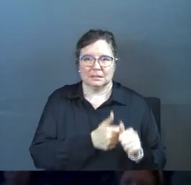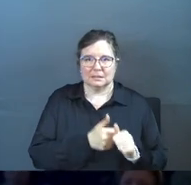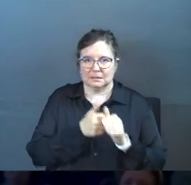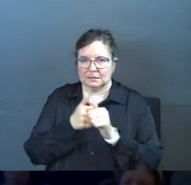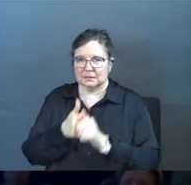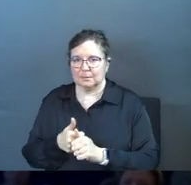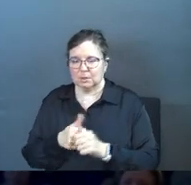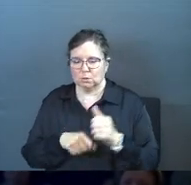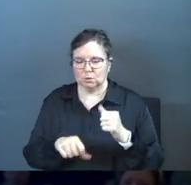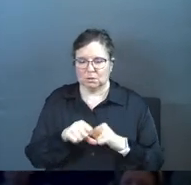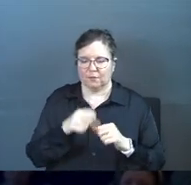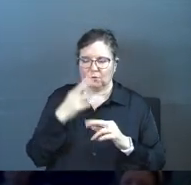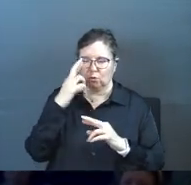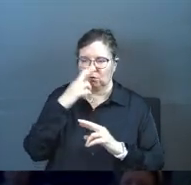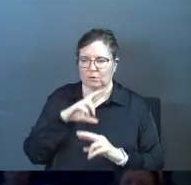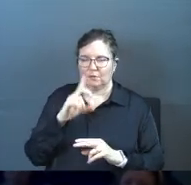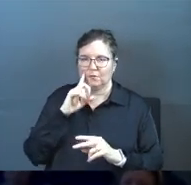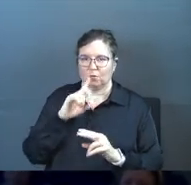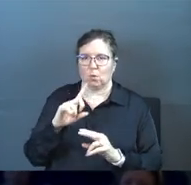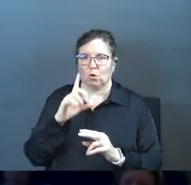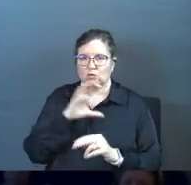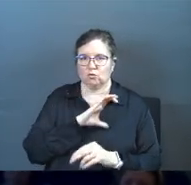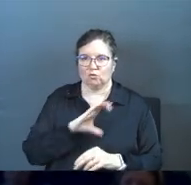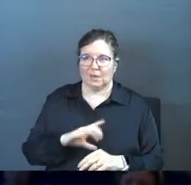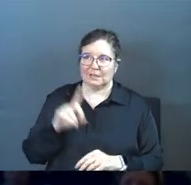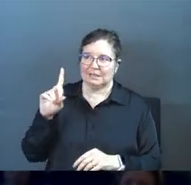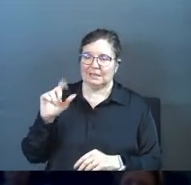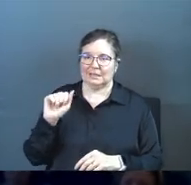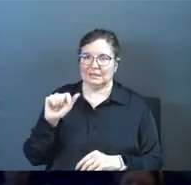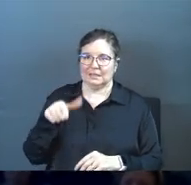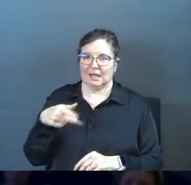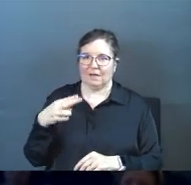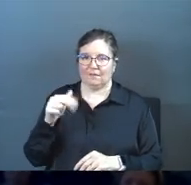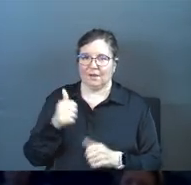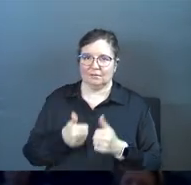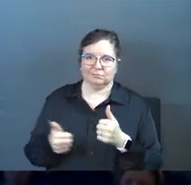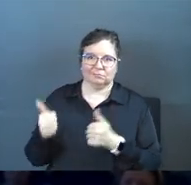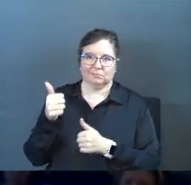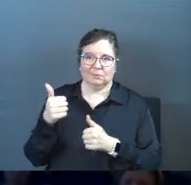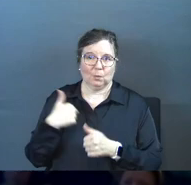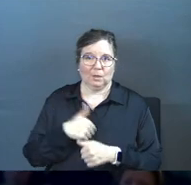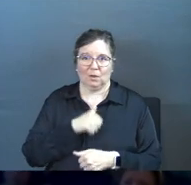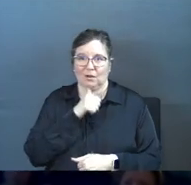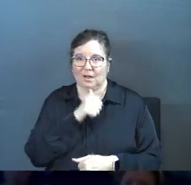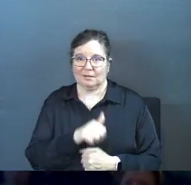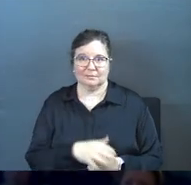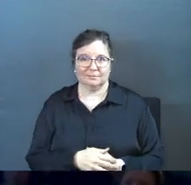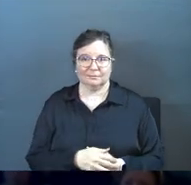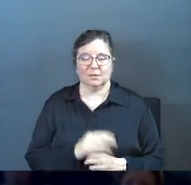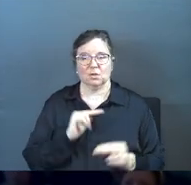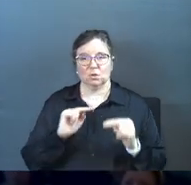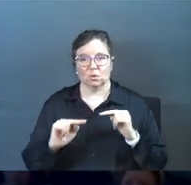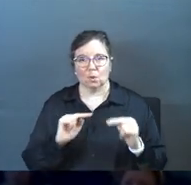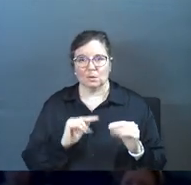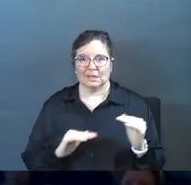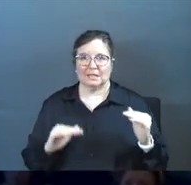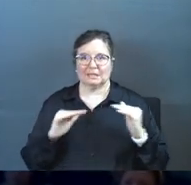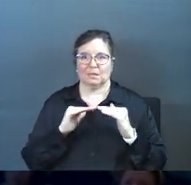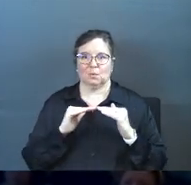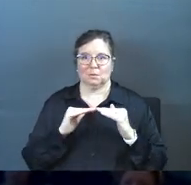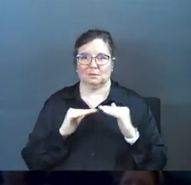other out of reverence for Christ. He is the Alpha. We are not. Negotiate as